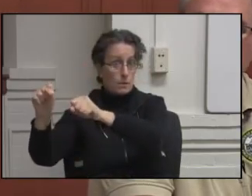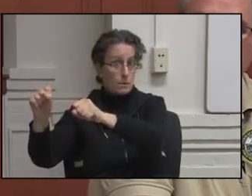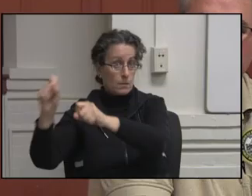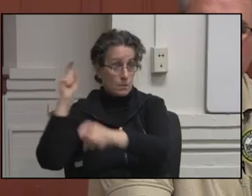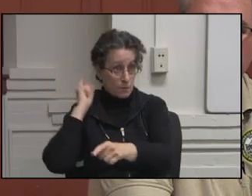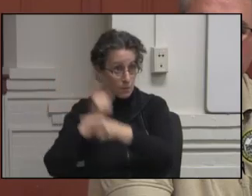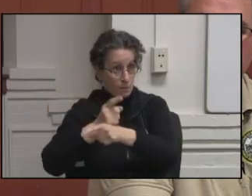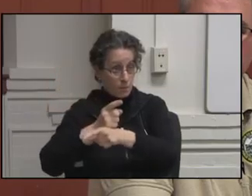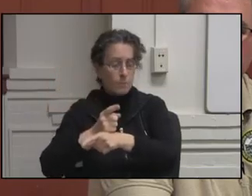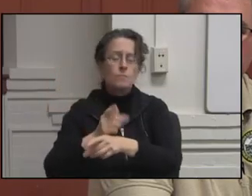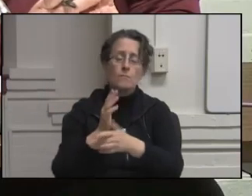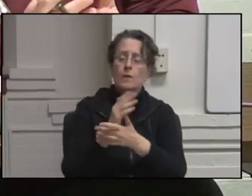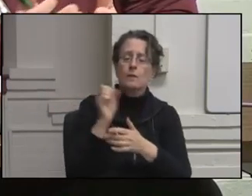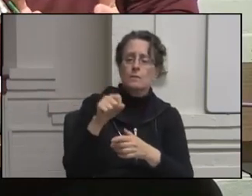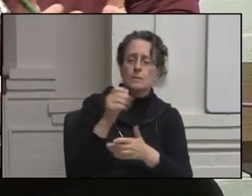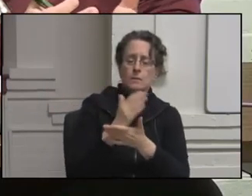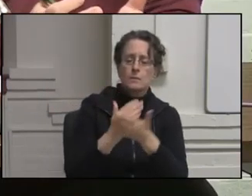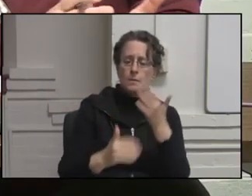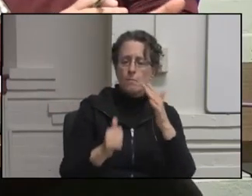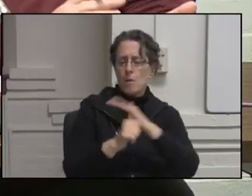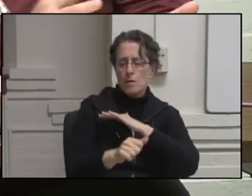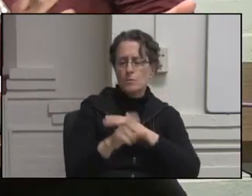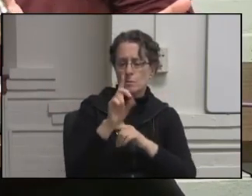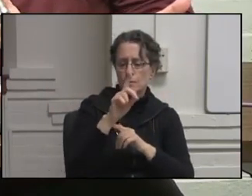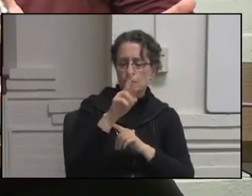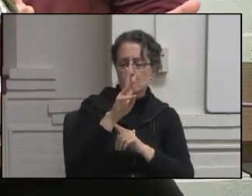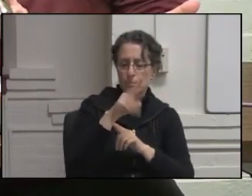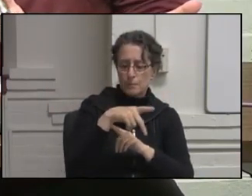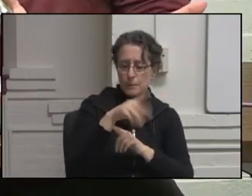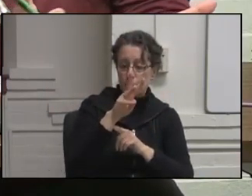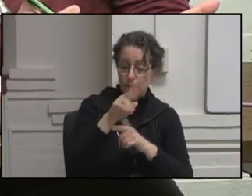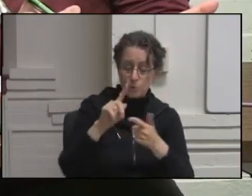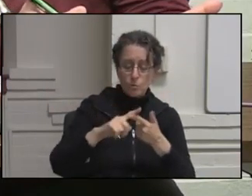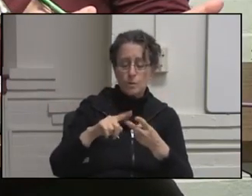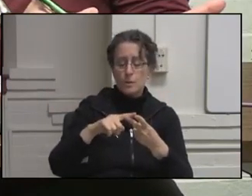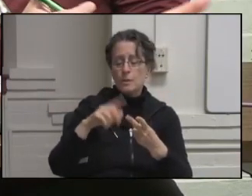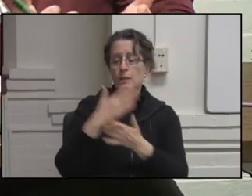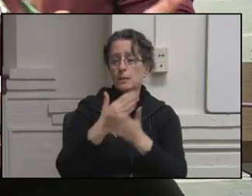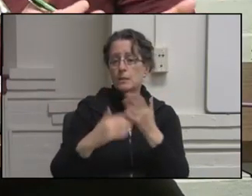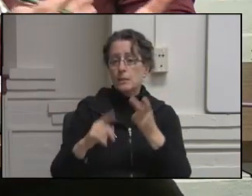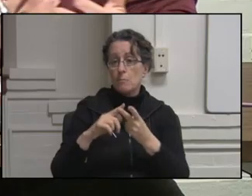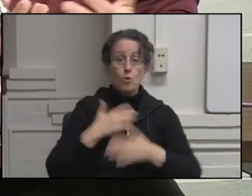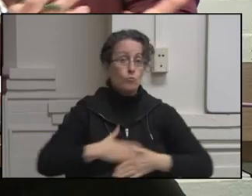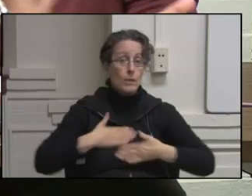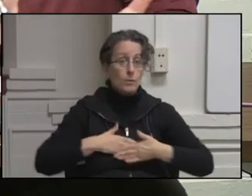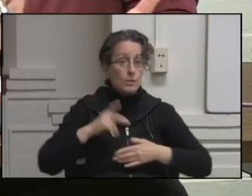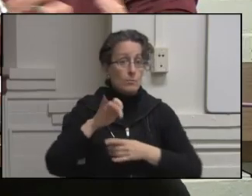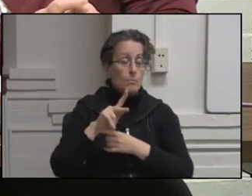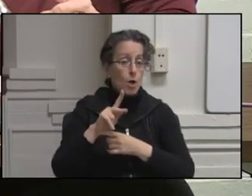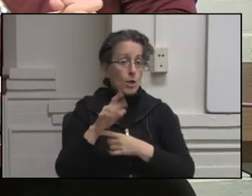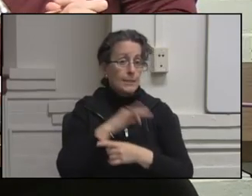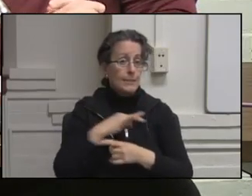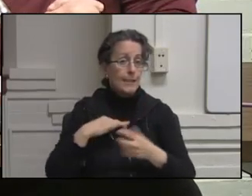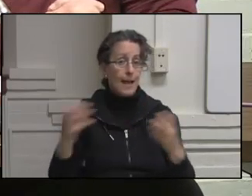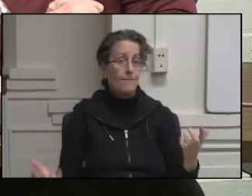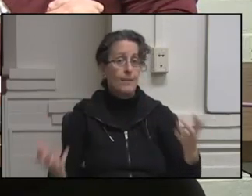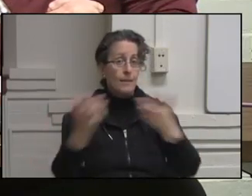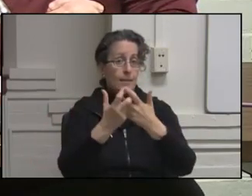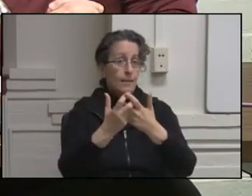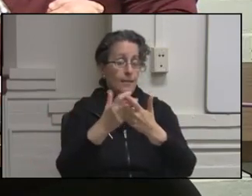idea? Some of it would be done by the Department of Public Works. Some would be done by the Recreation Park staff working in conjunction with Public